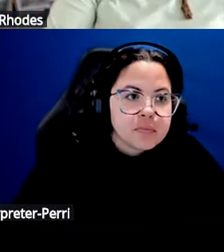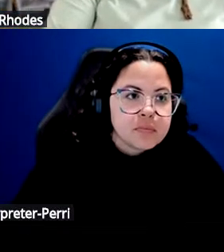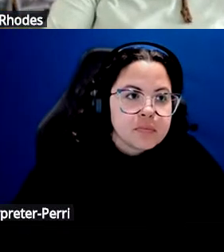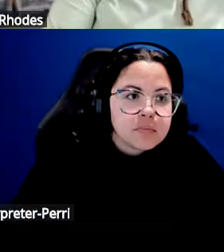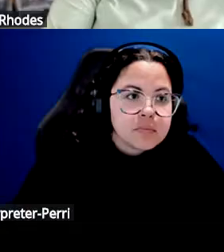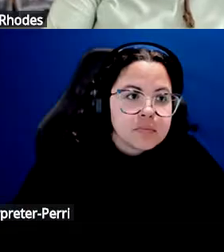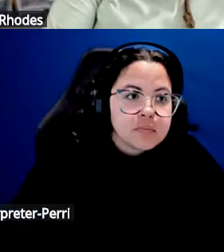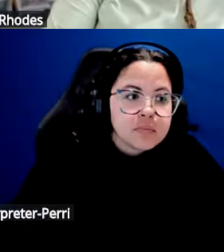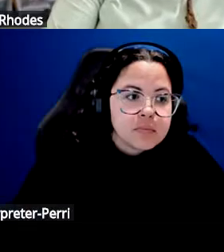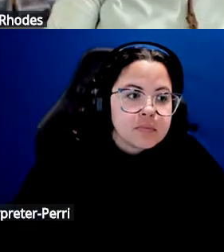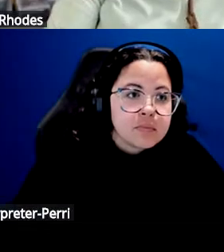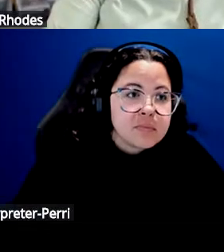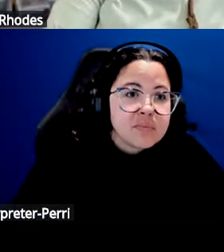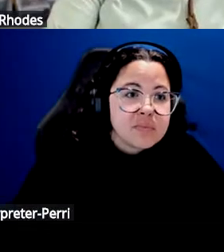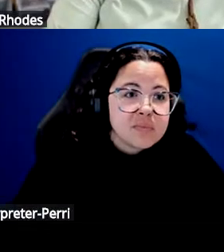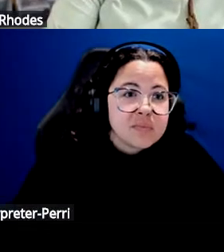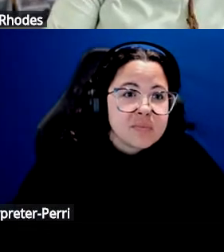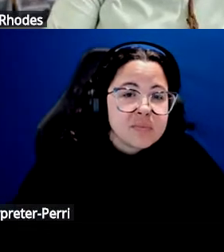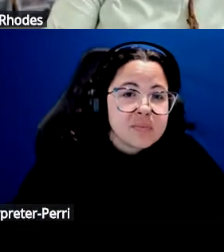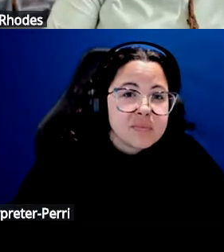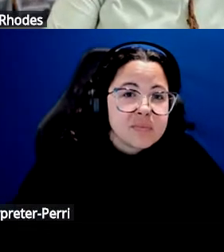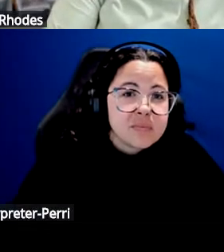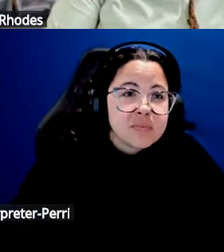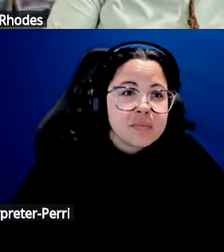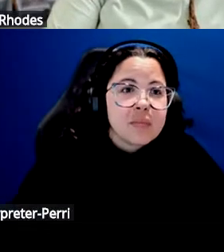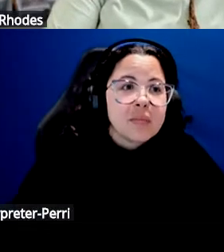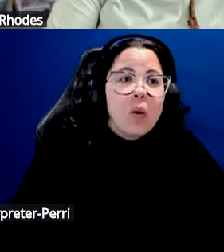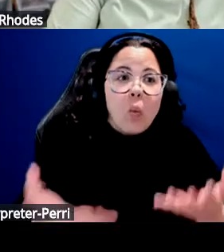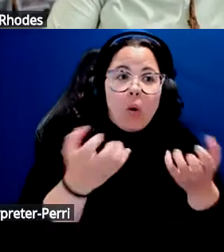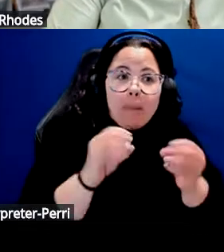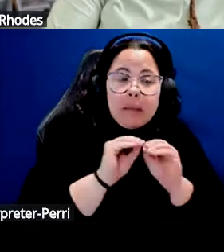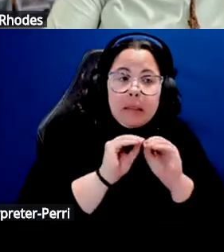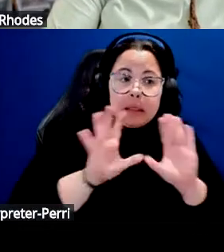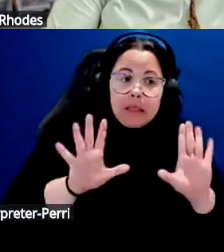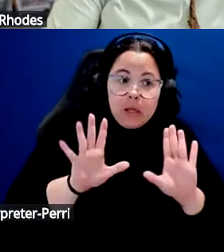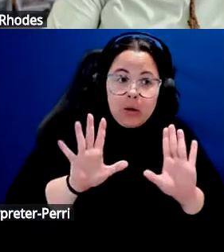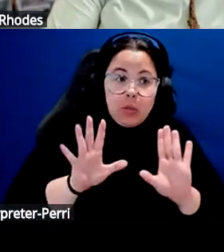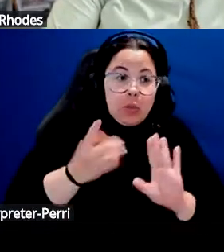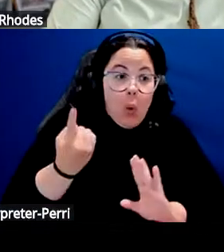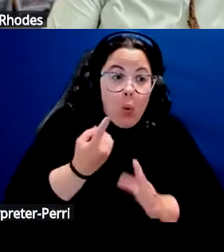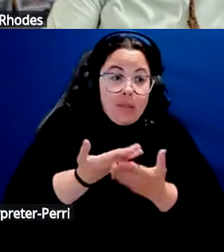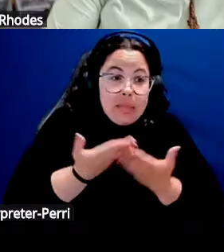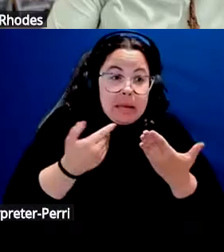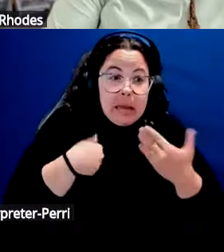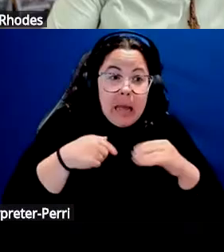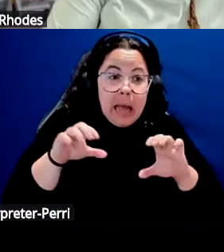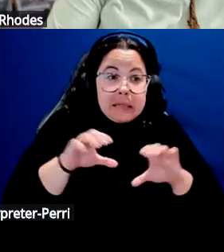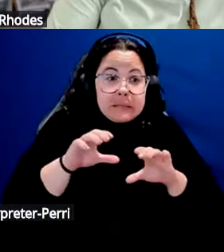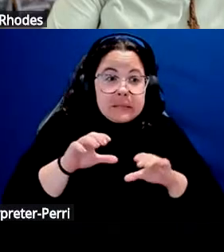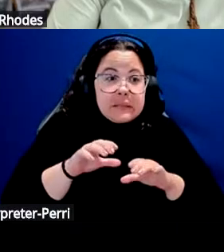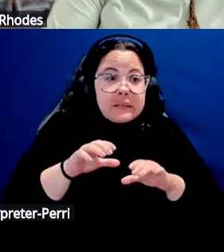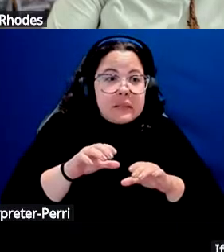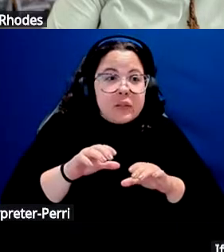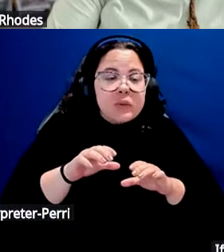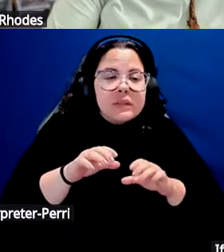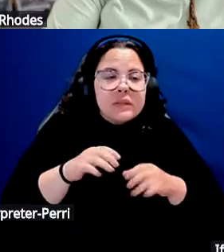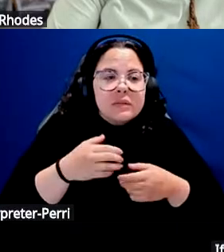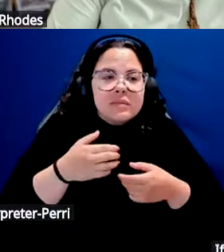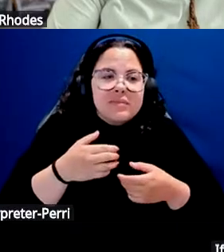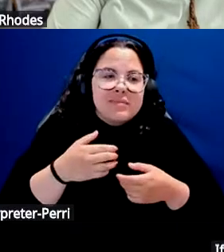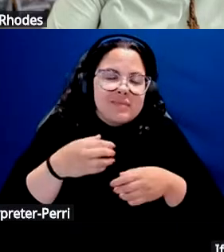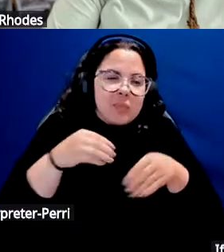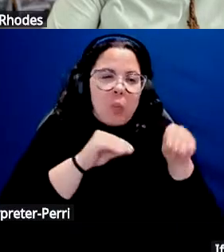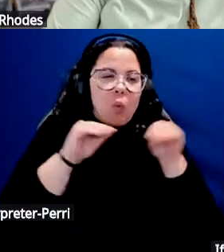If I can speak, let me be clear. The only thing I ever wanted to do was make sure auditable. So the